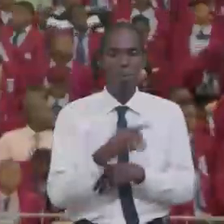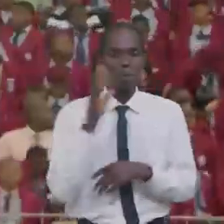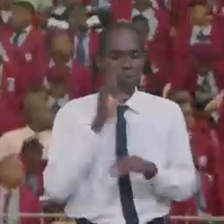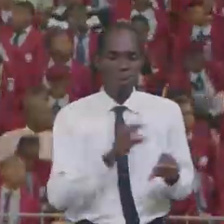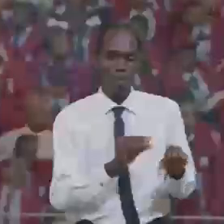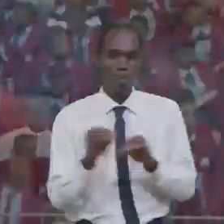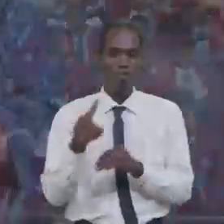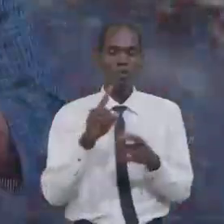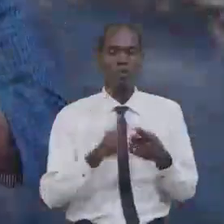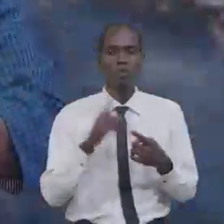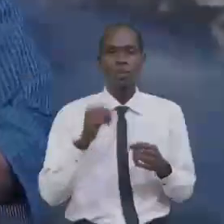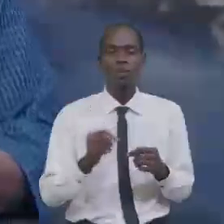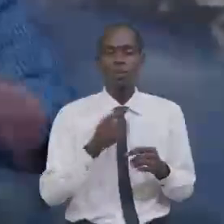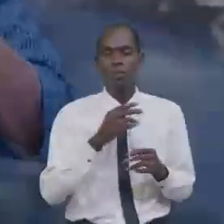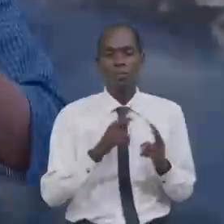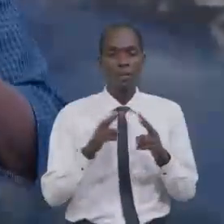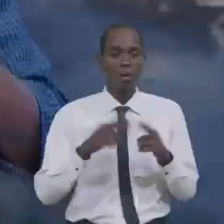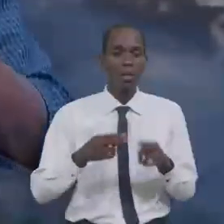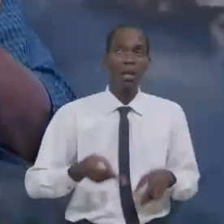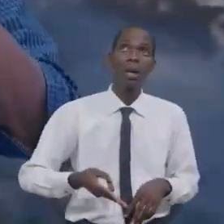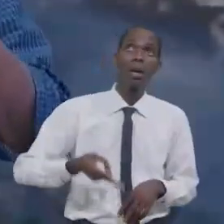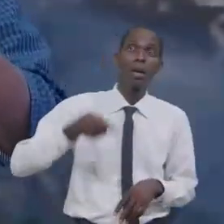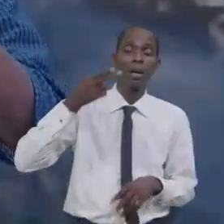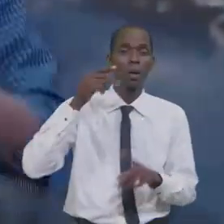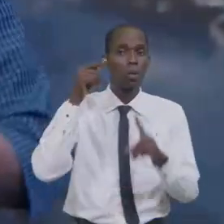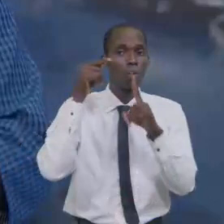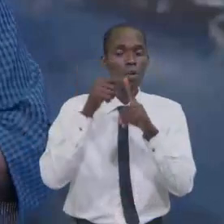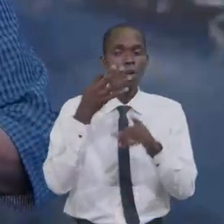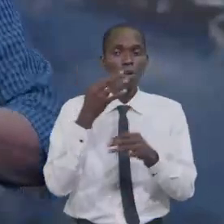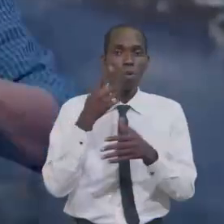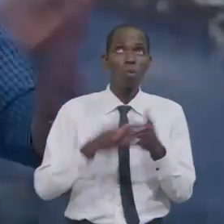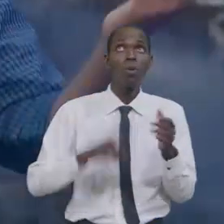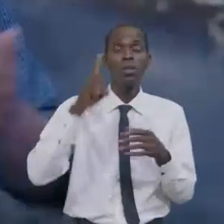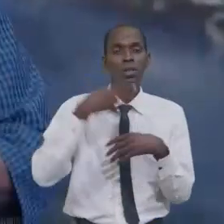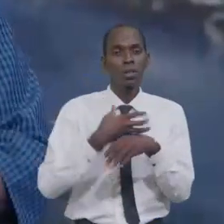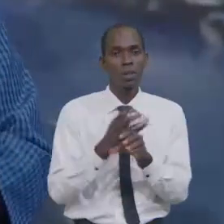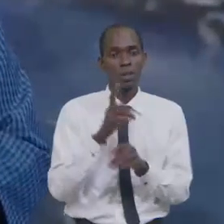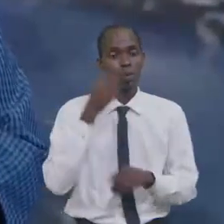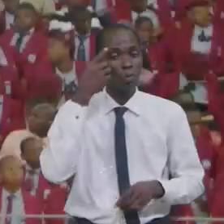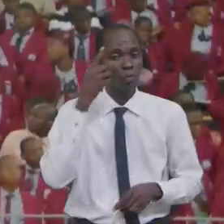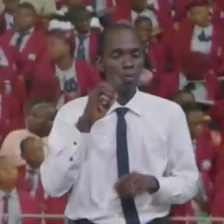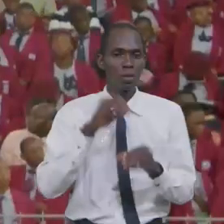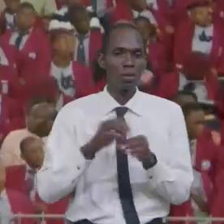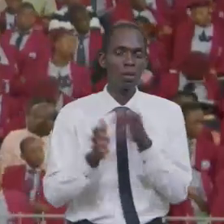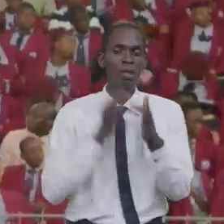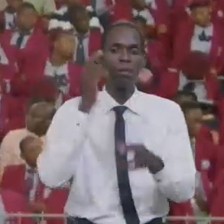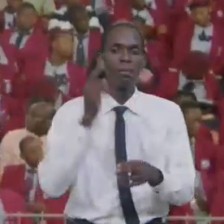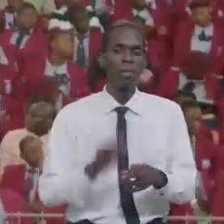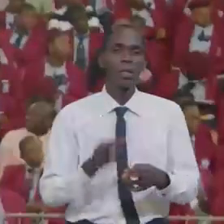very highest point of what he created you for in Jesus'